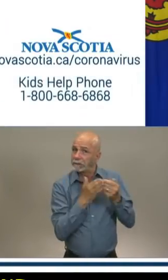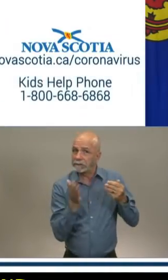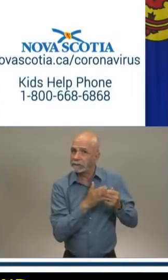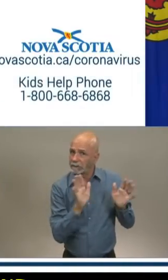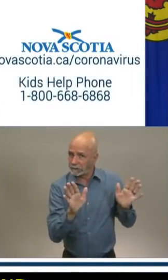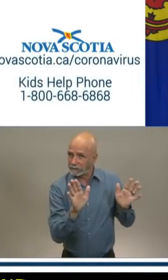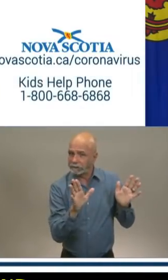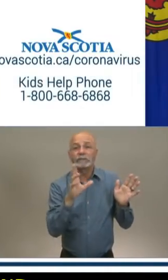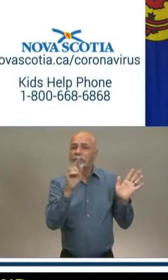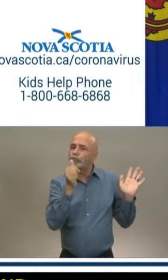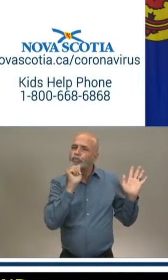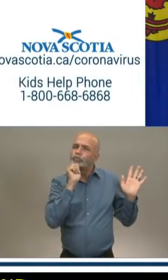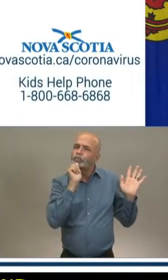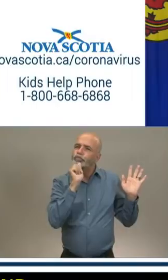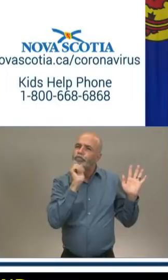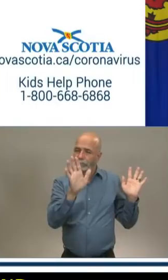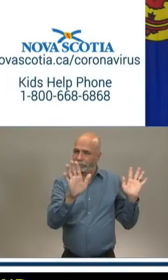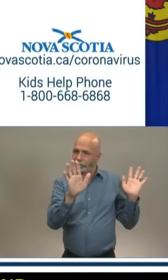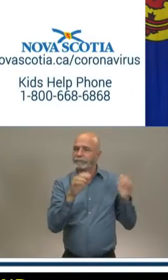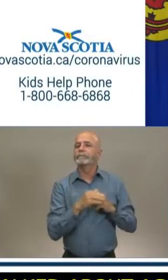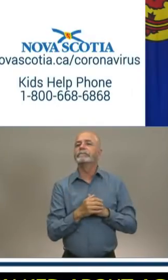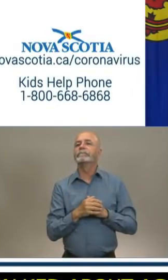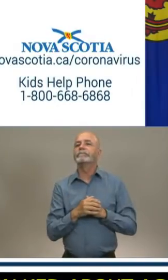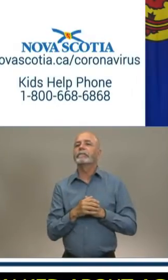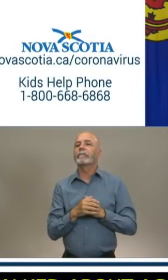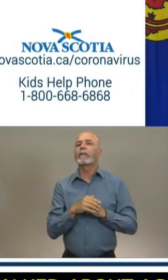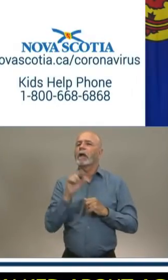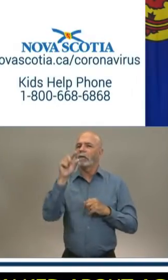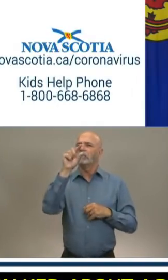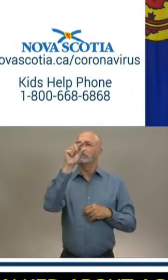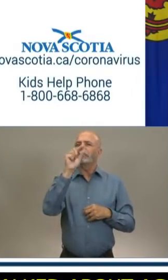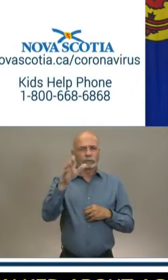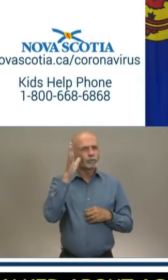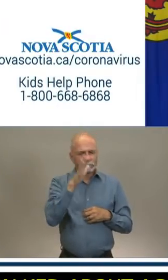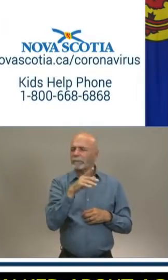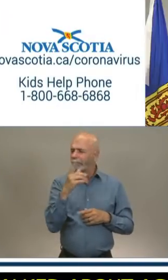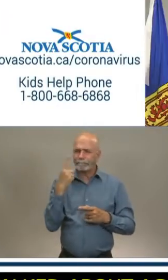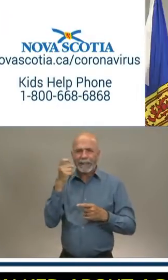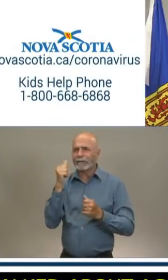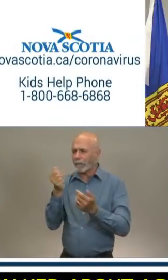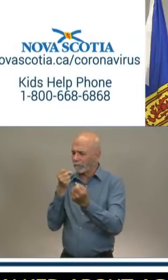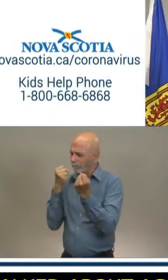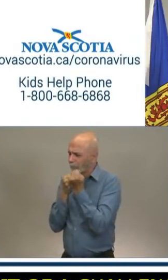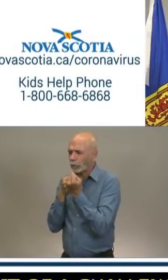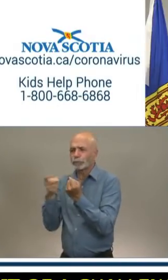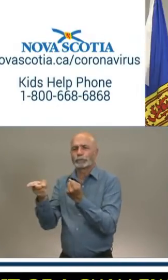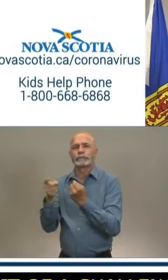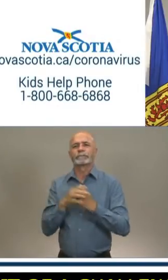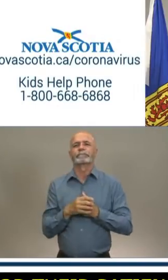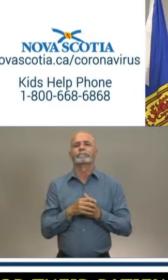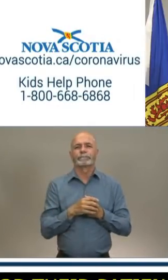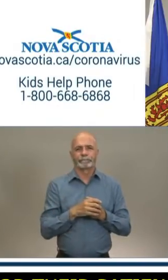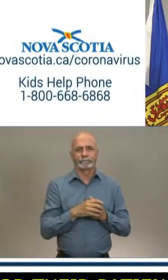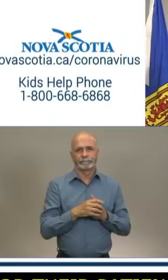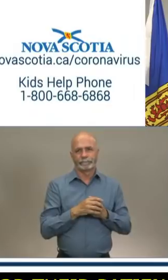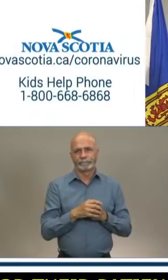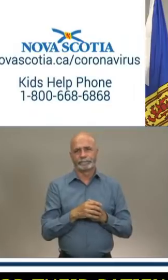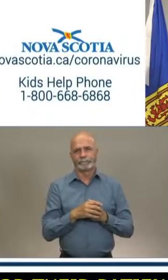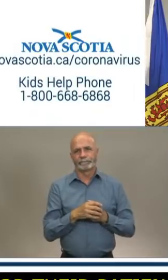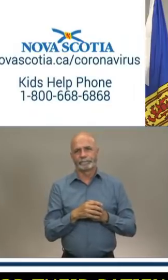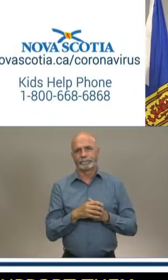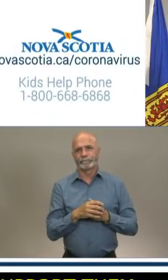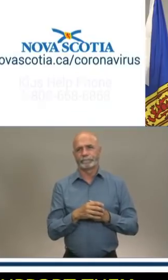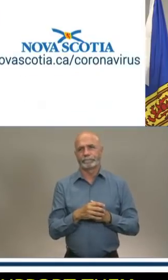longer, and I just ask for their patience, and the government will continue to support them. Go ahead with your follow-up. And this question's for Dr.